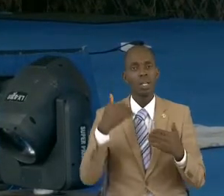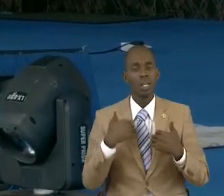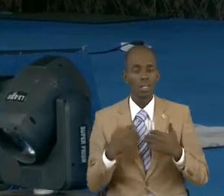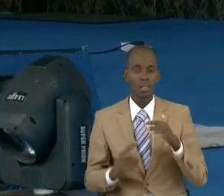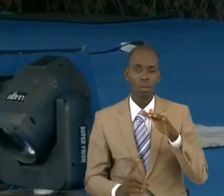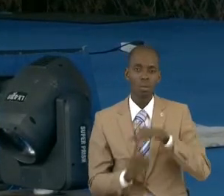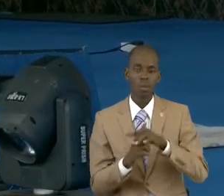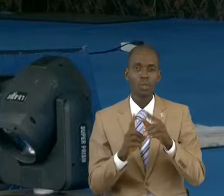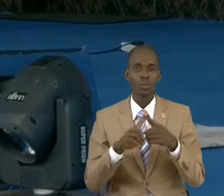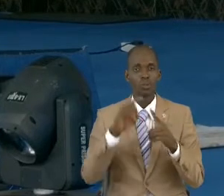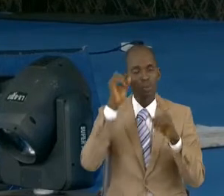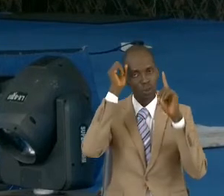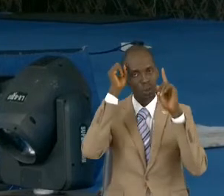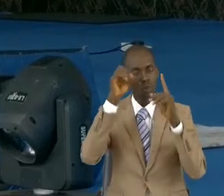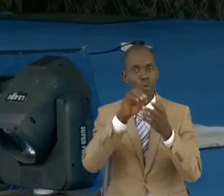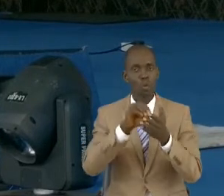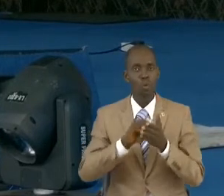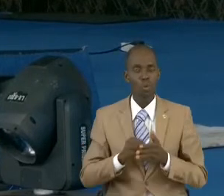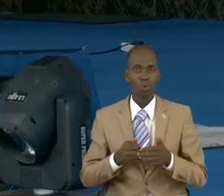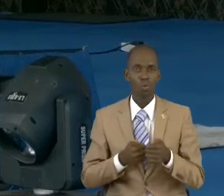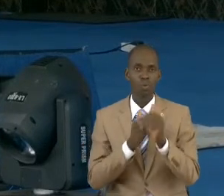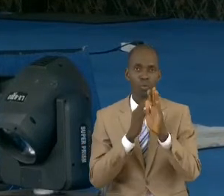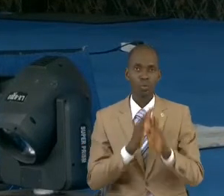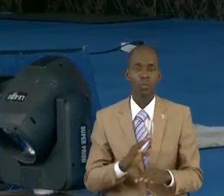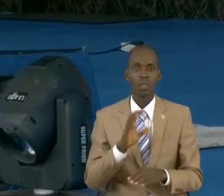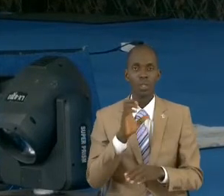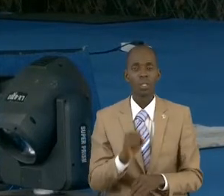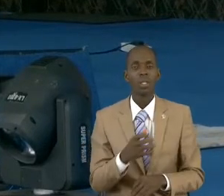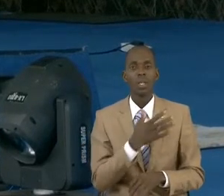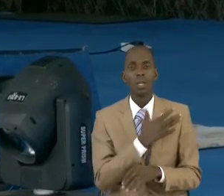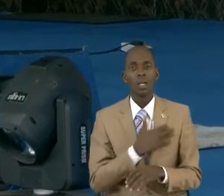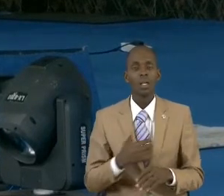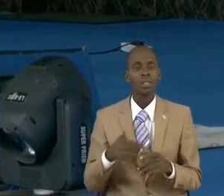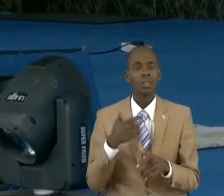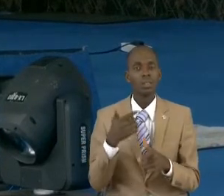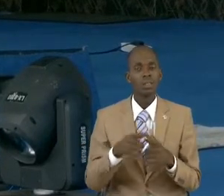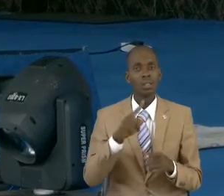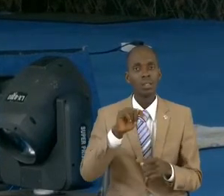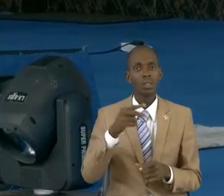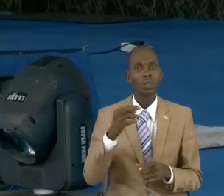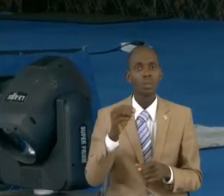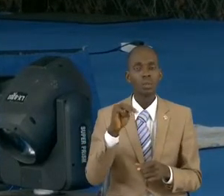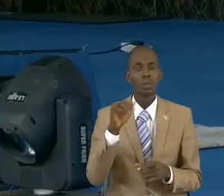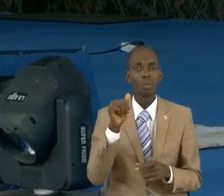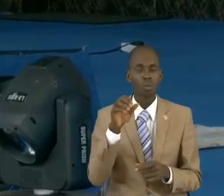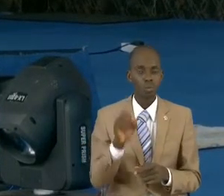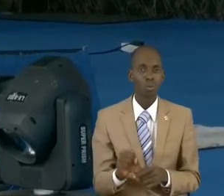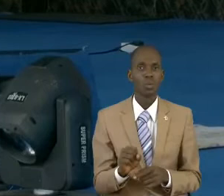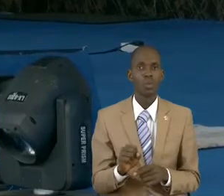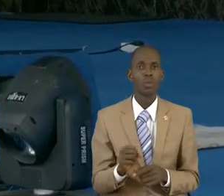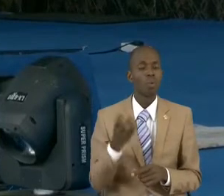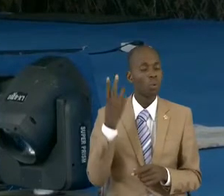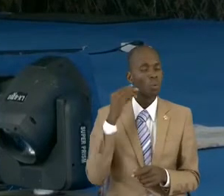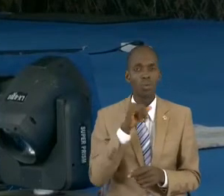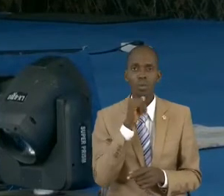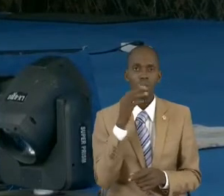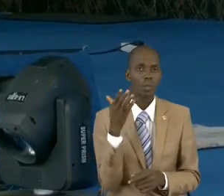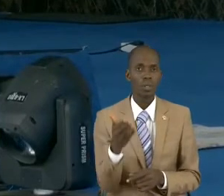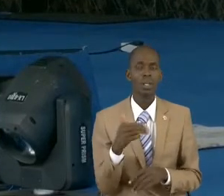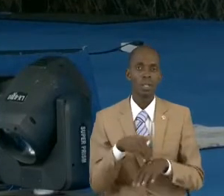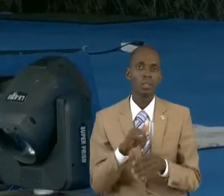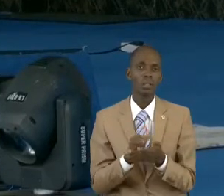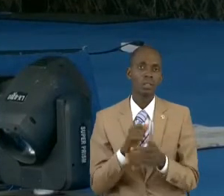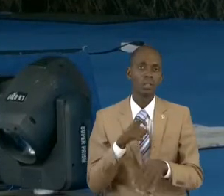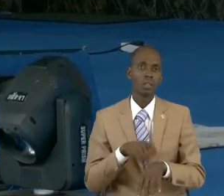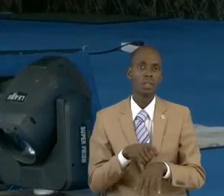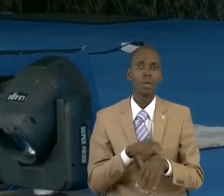disciples. And then were told Thomas, one of the 12, was not there when